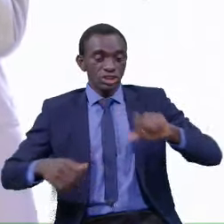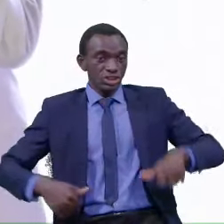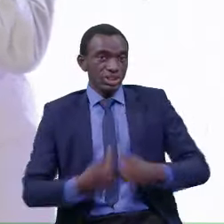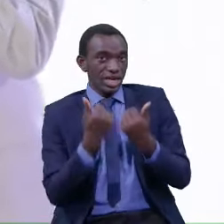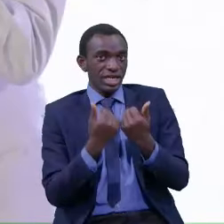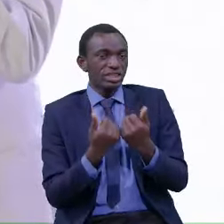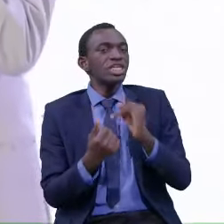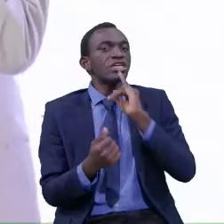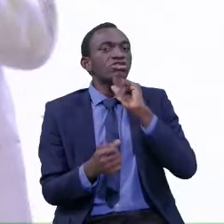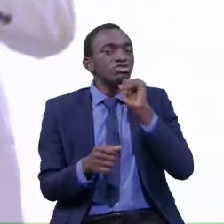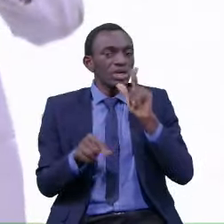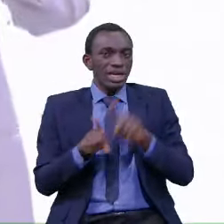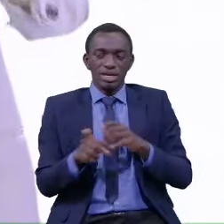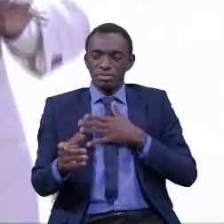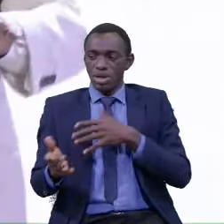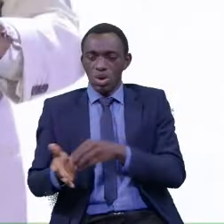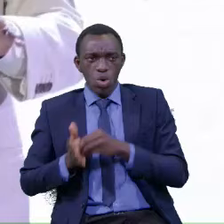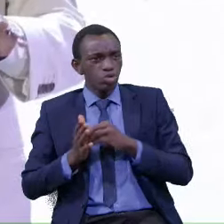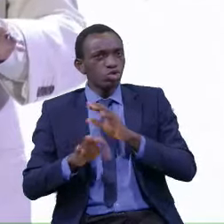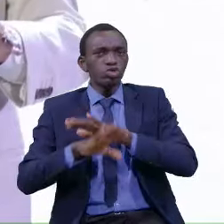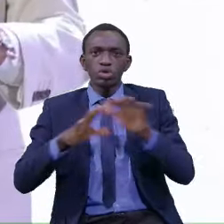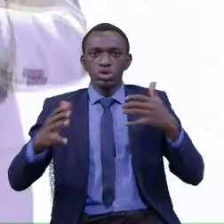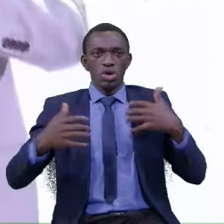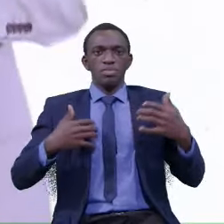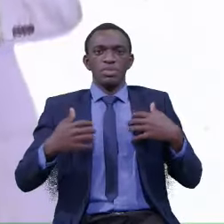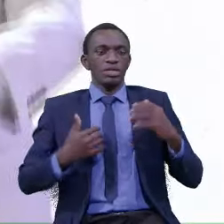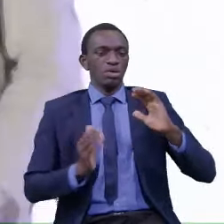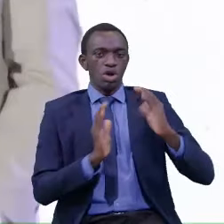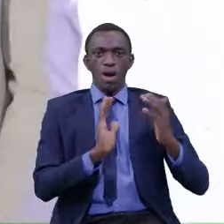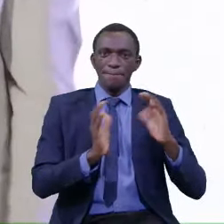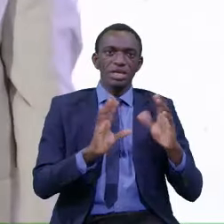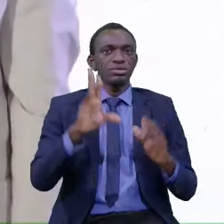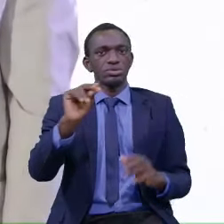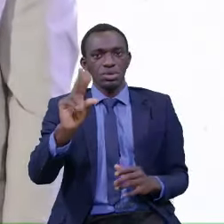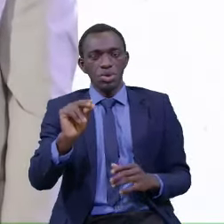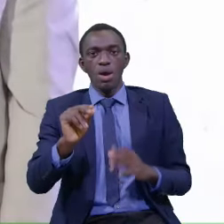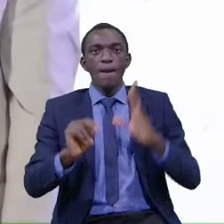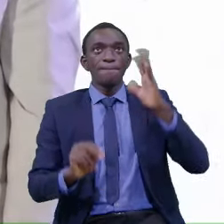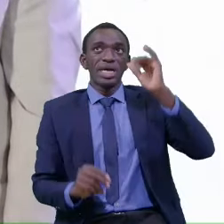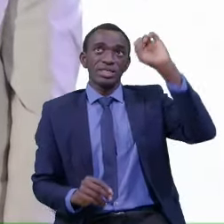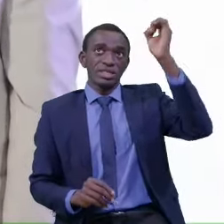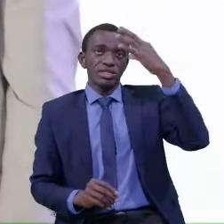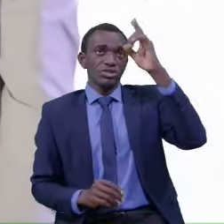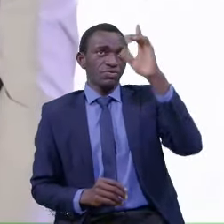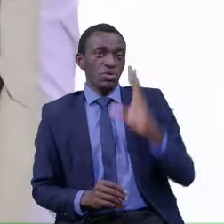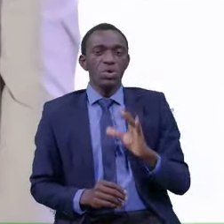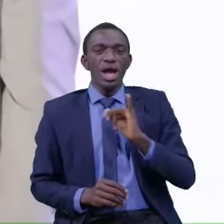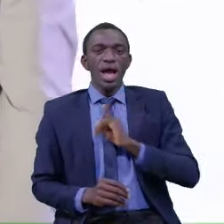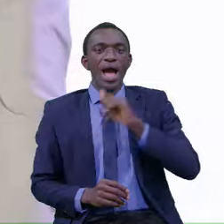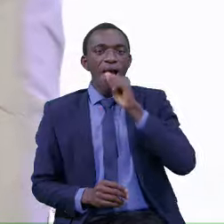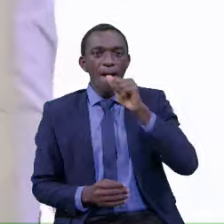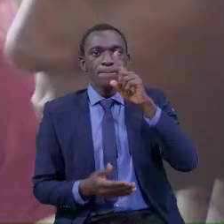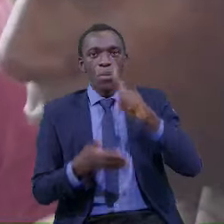like you have. No complaint. By the grace of God, I am what I am. I